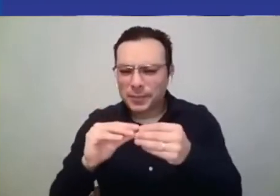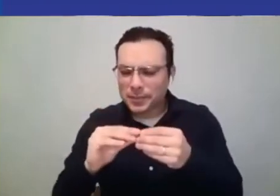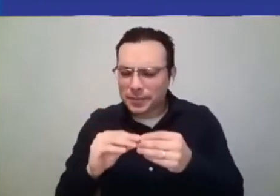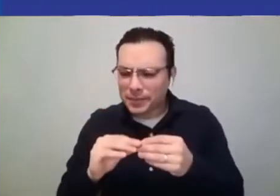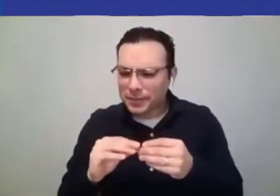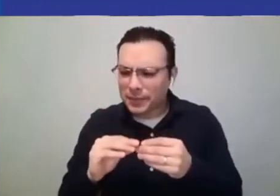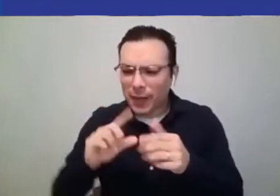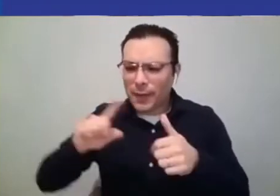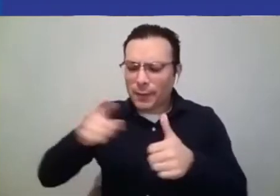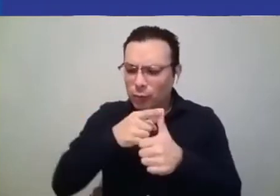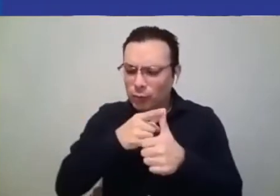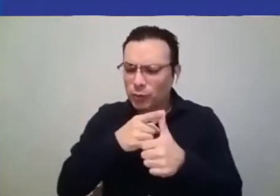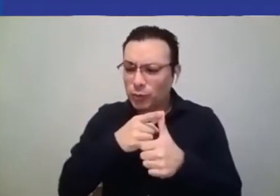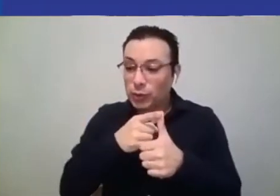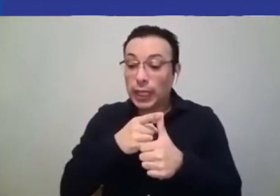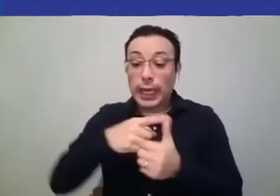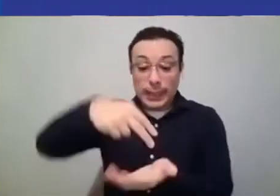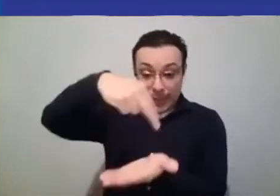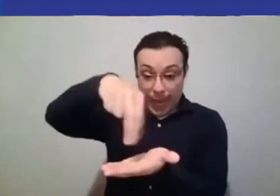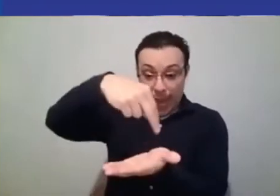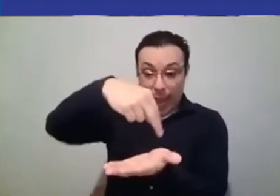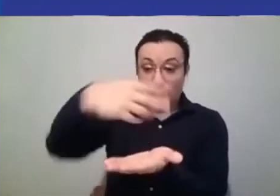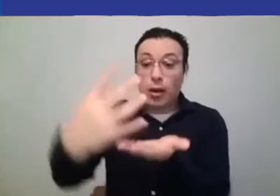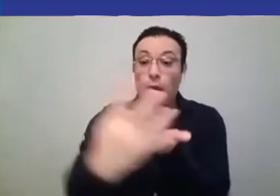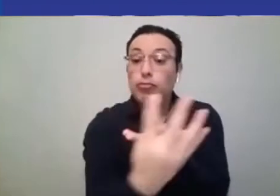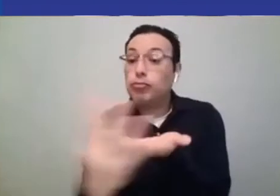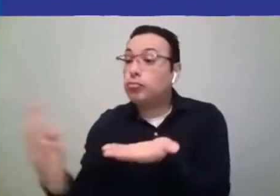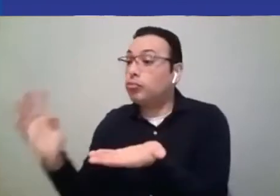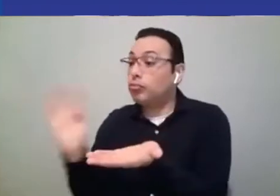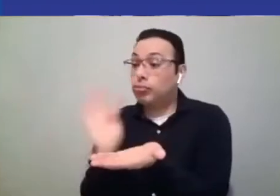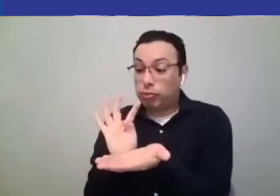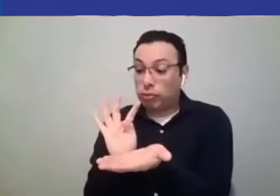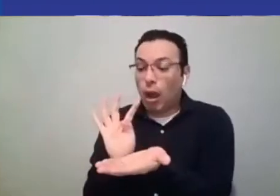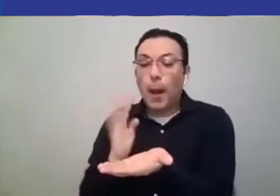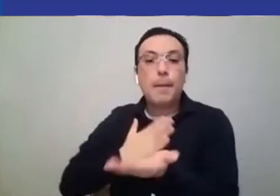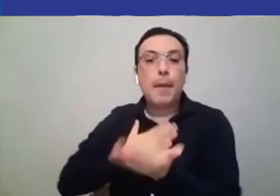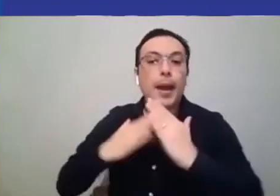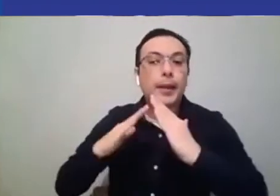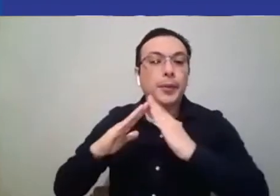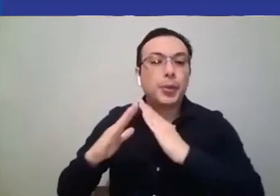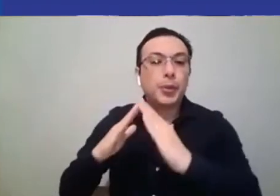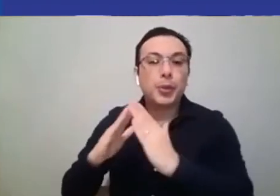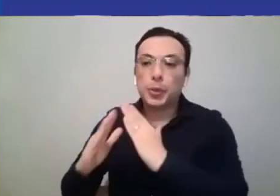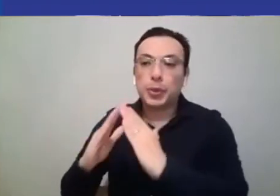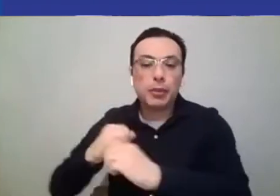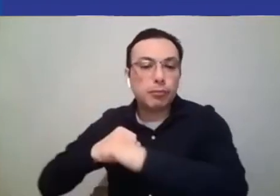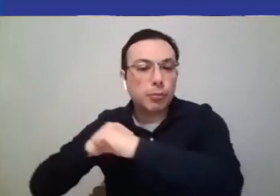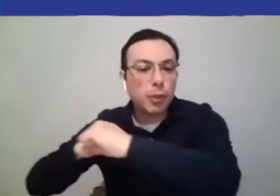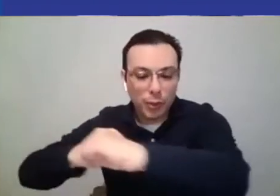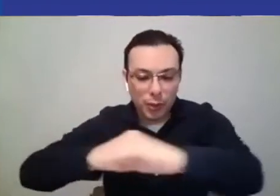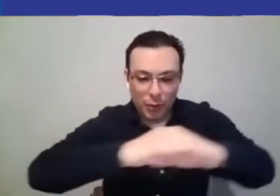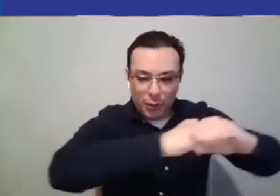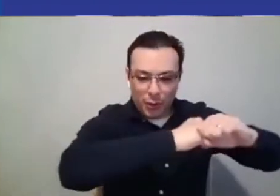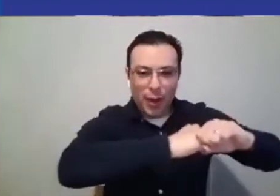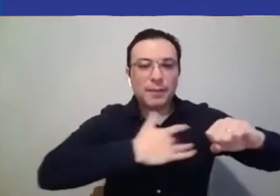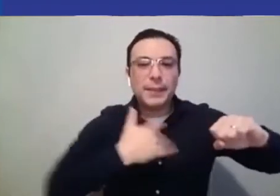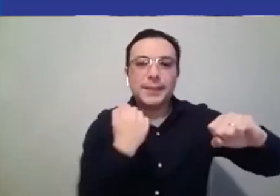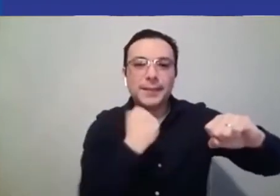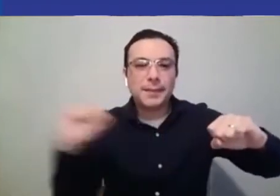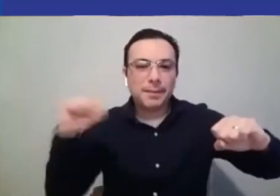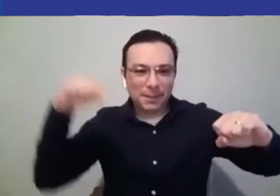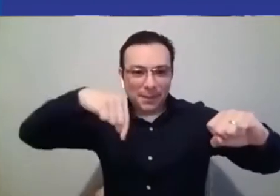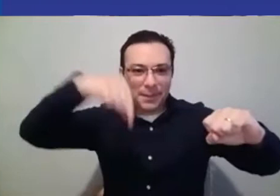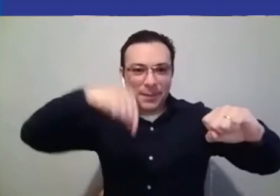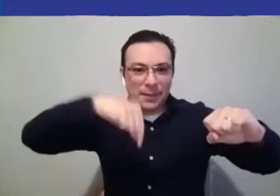mentioned in the beginning, sort of this safety of community, and being a South Asian immigrant community in